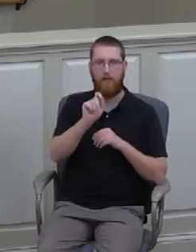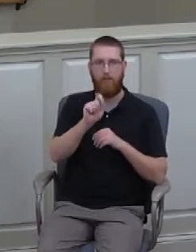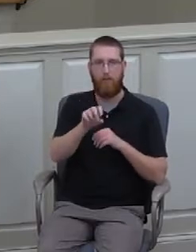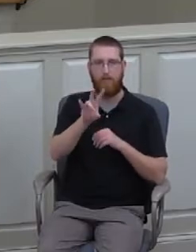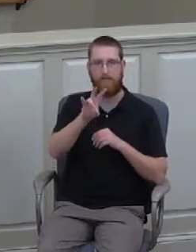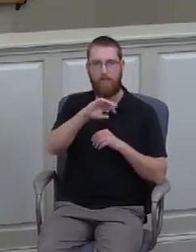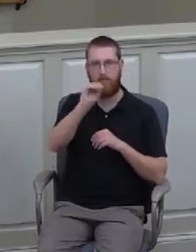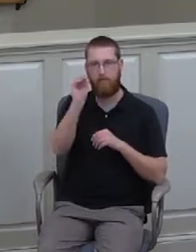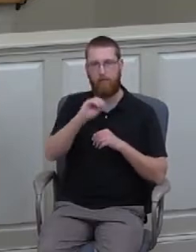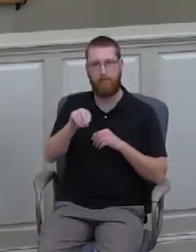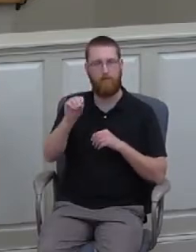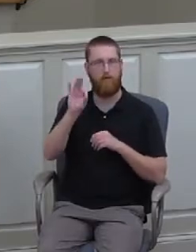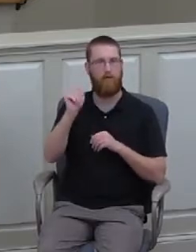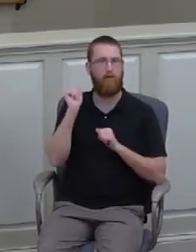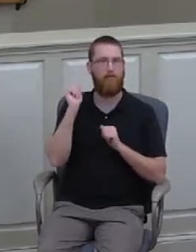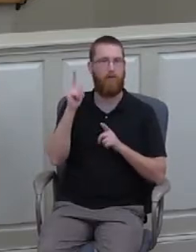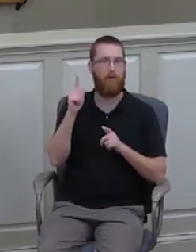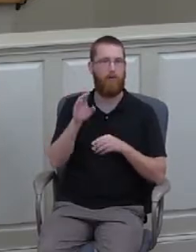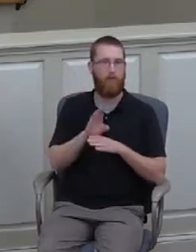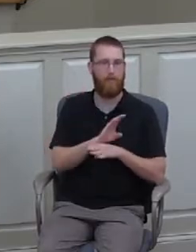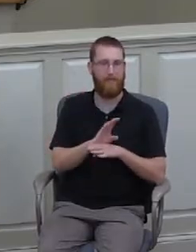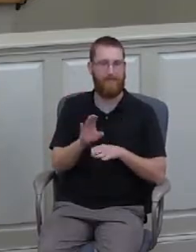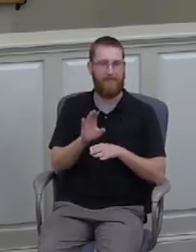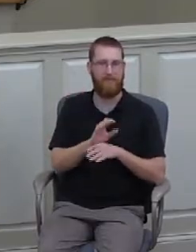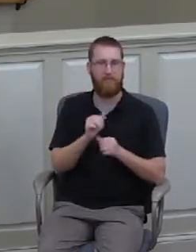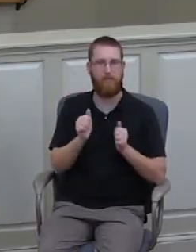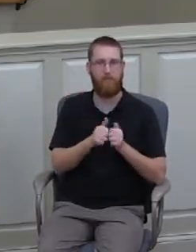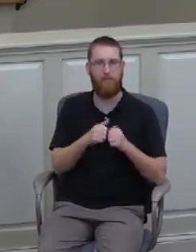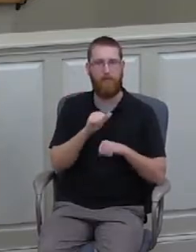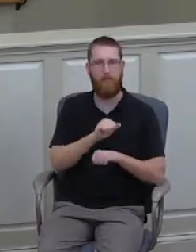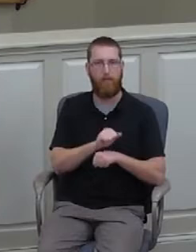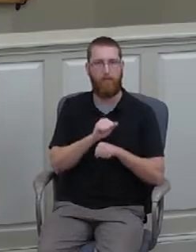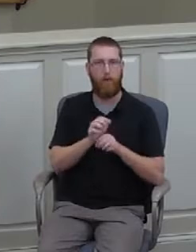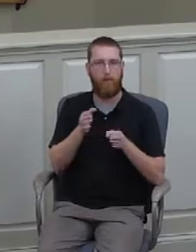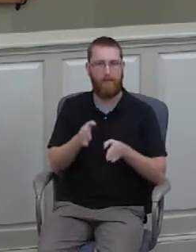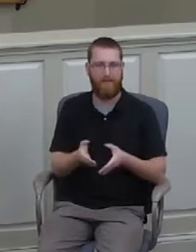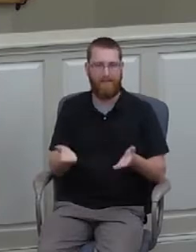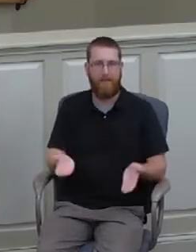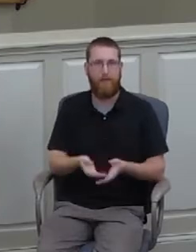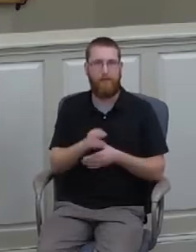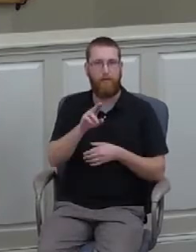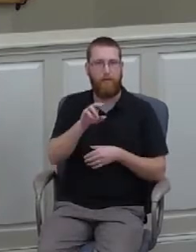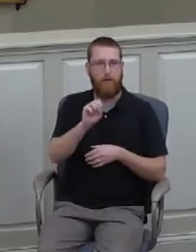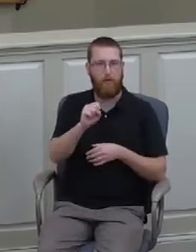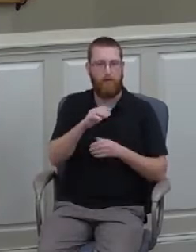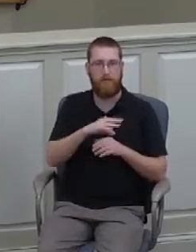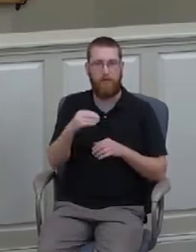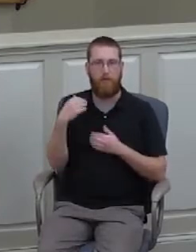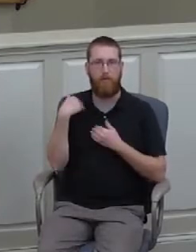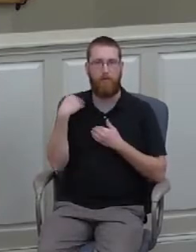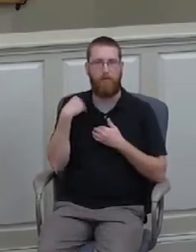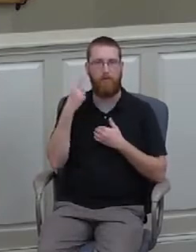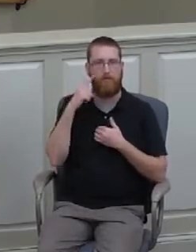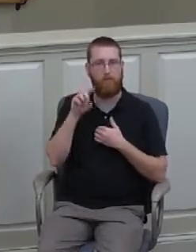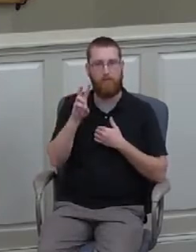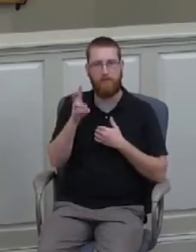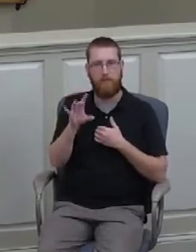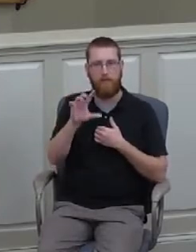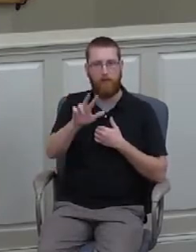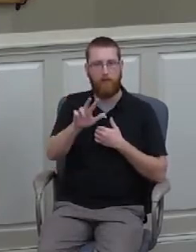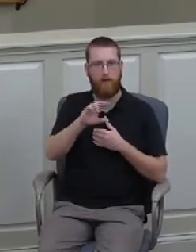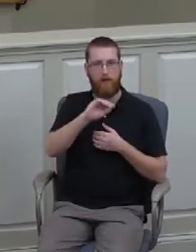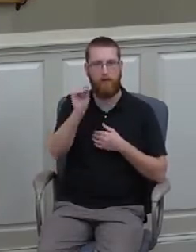99.7% of all businesses with employees in the United States, and are responsible for 63% of